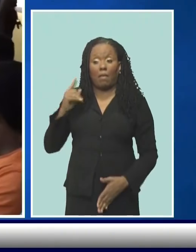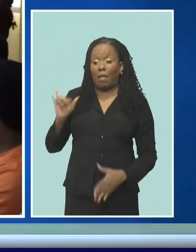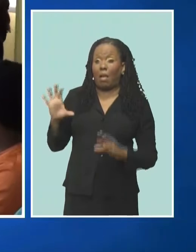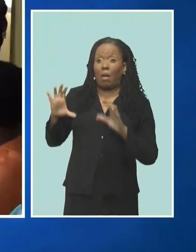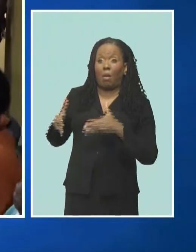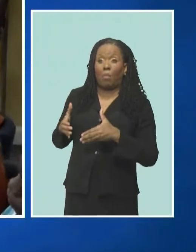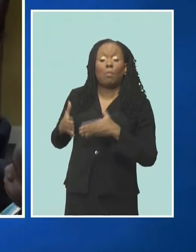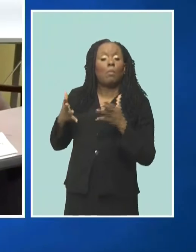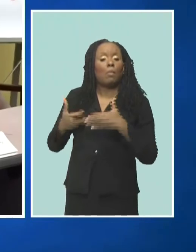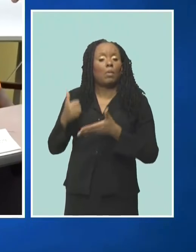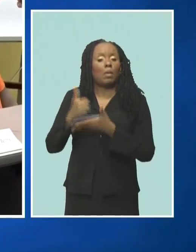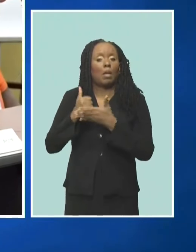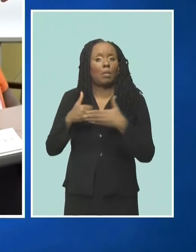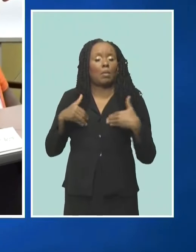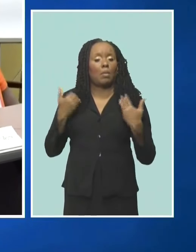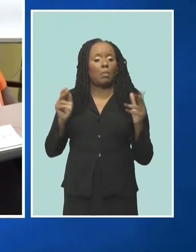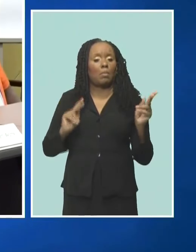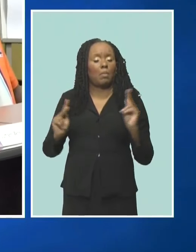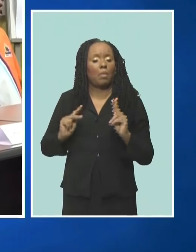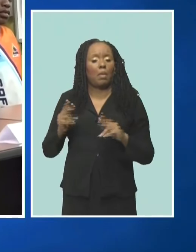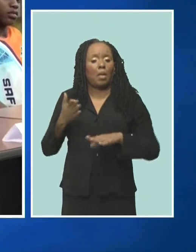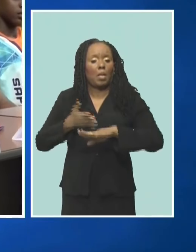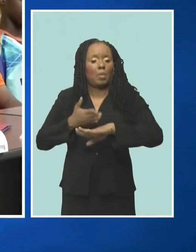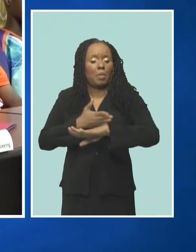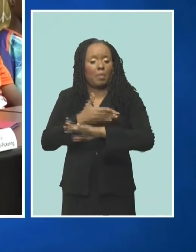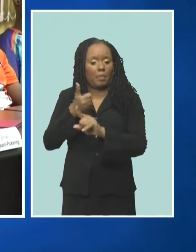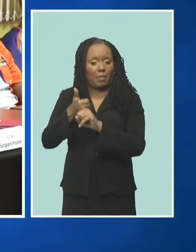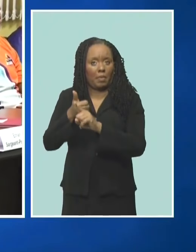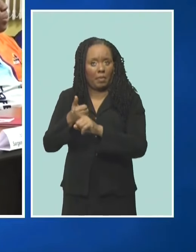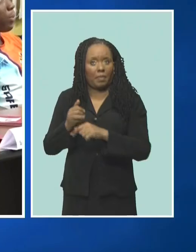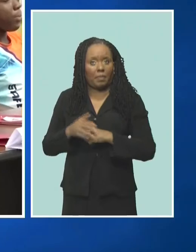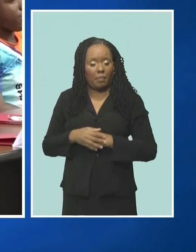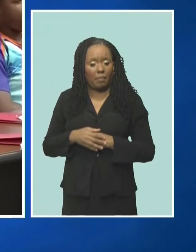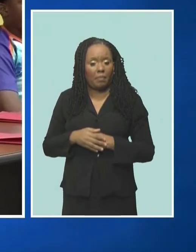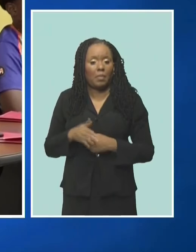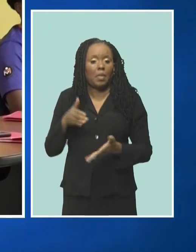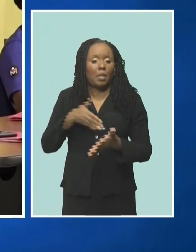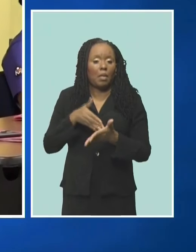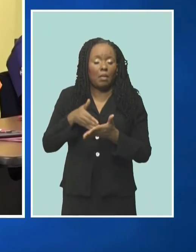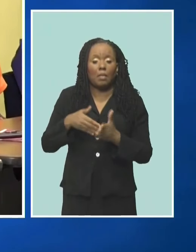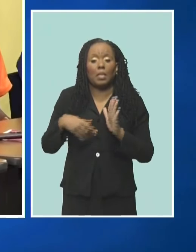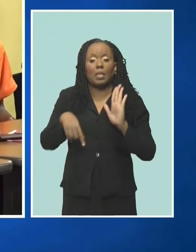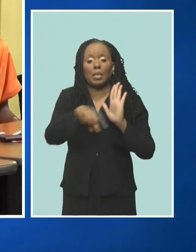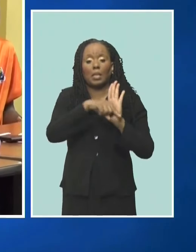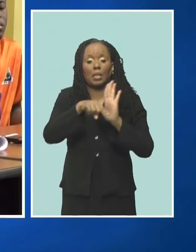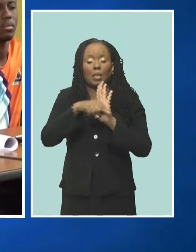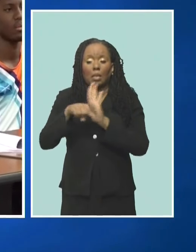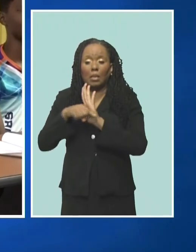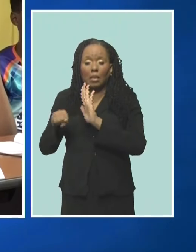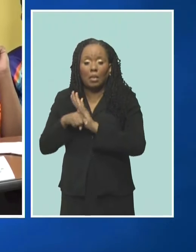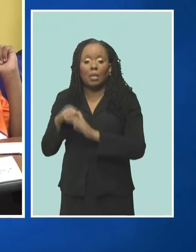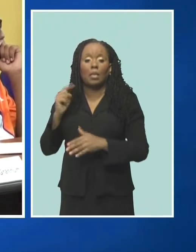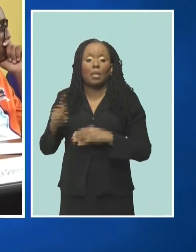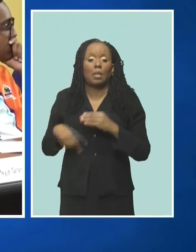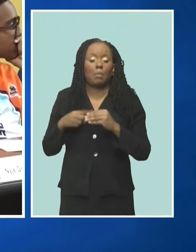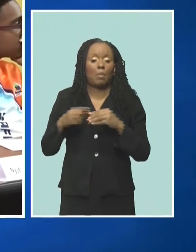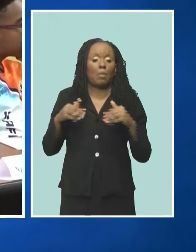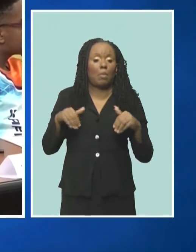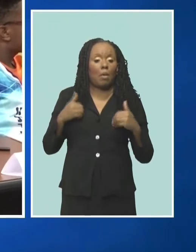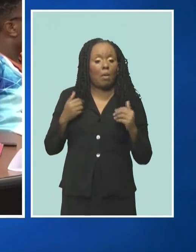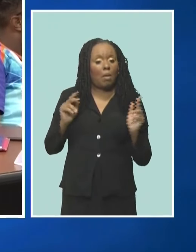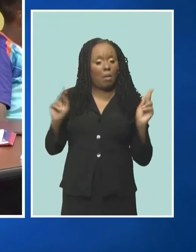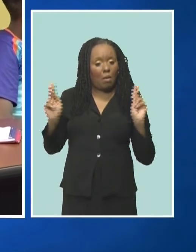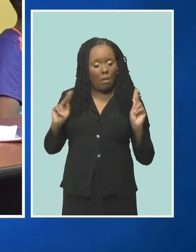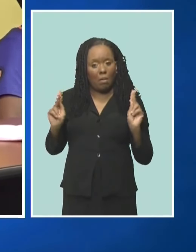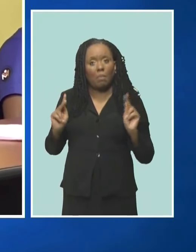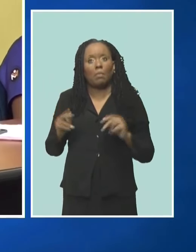improve themselves. Mr. Sargent says, too often there's negative news about things youth are doing, in